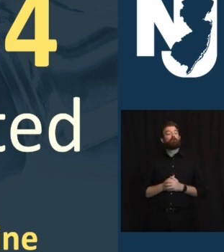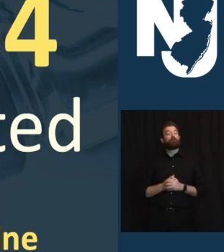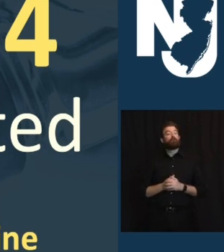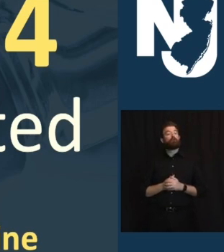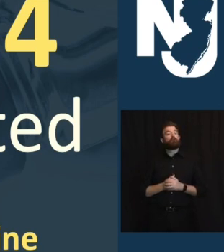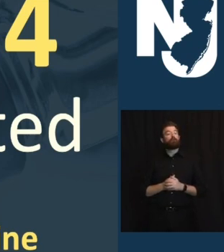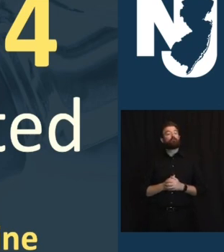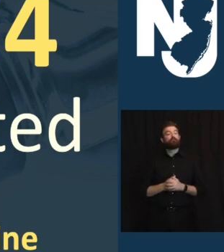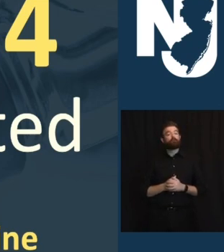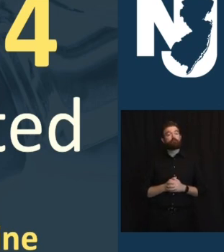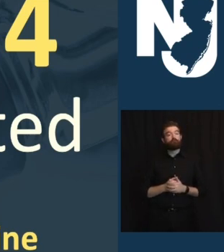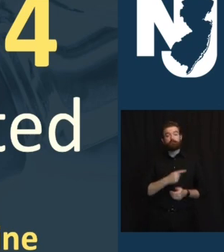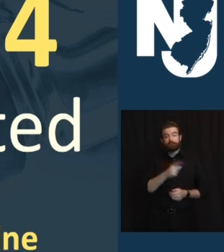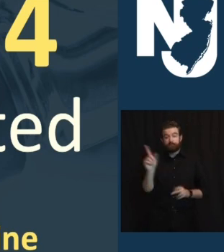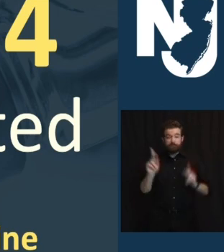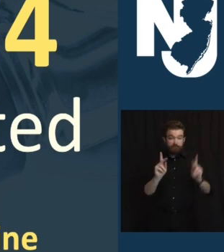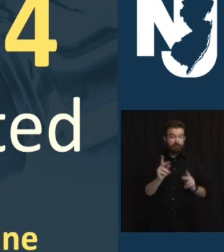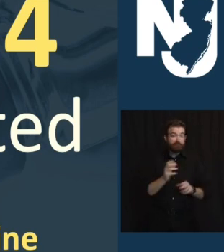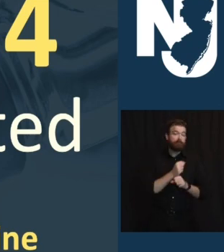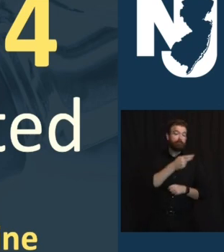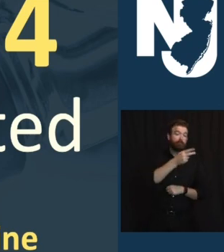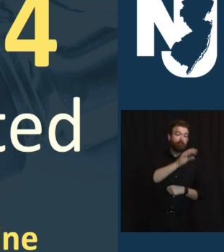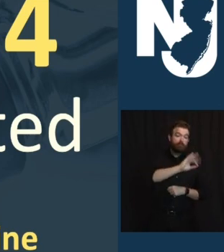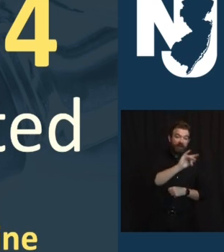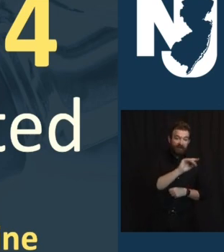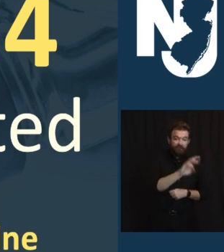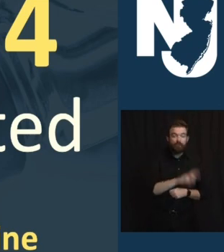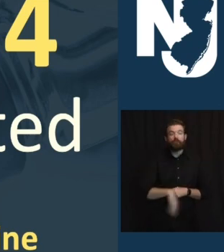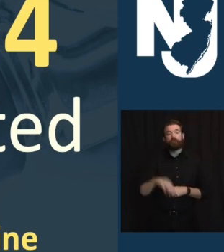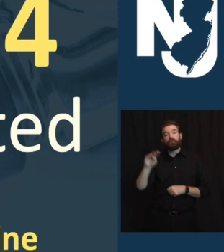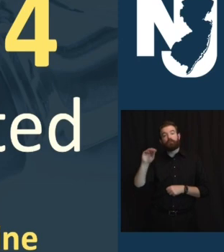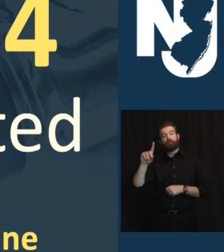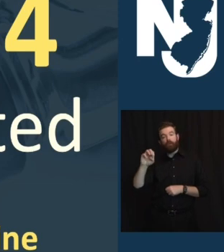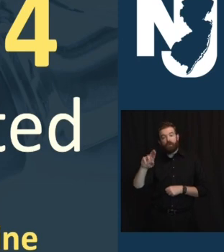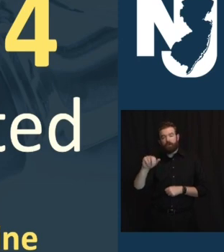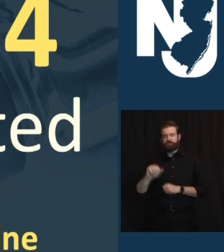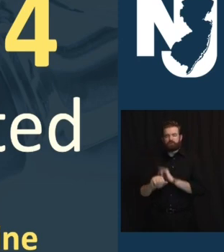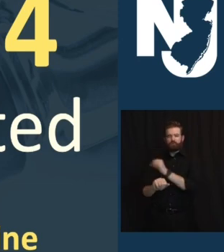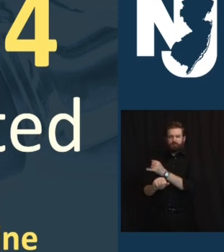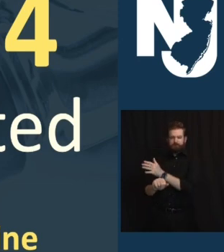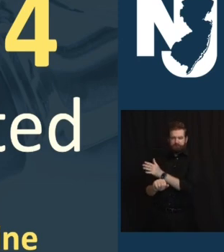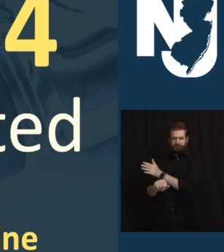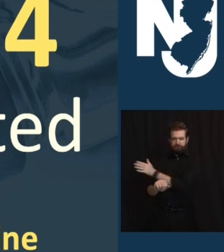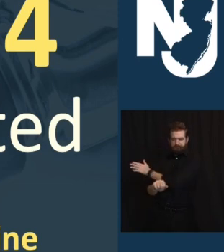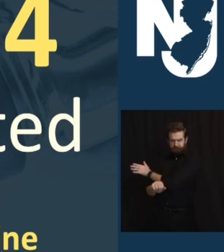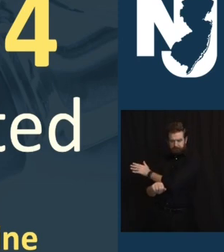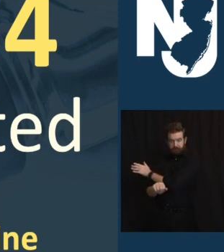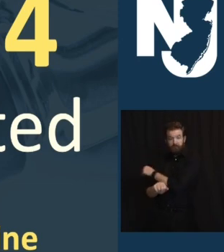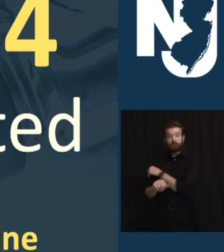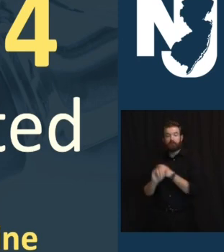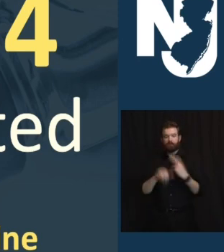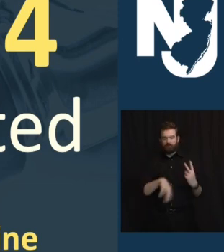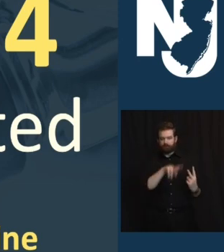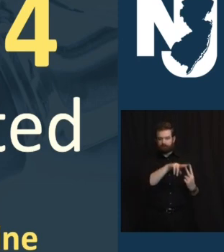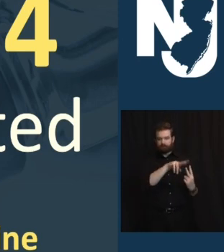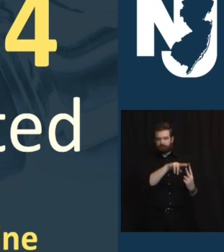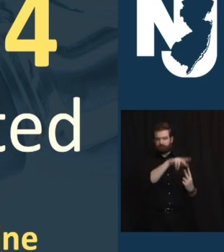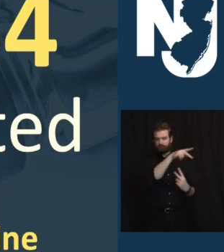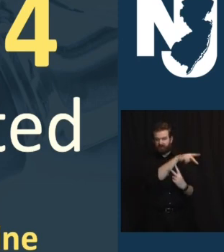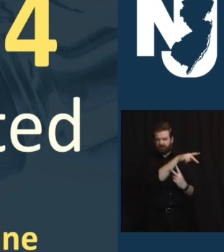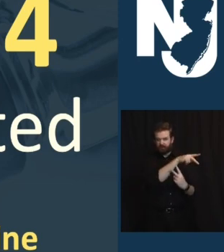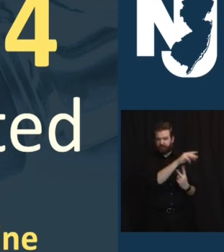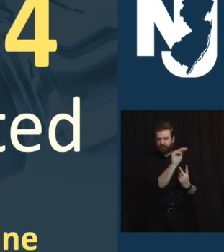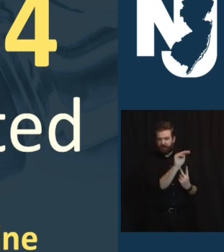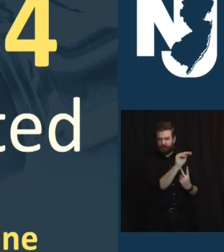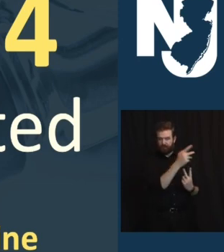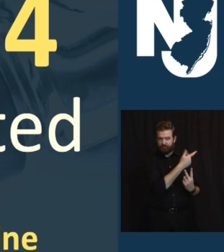or Moderna vaccine, in other words, backing the J&J numbers out, in which today, if you combine Pfizer and Moderna, you get